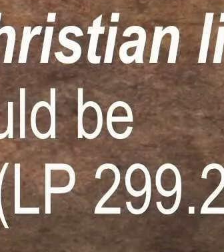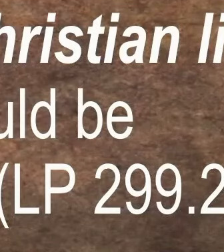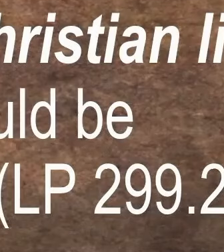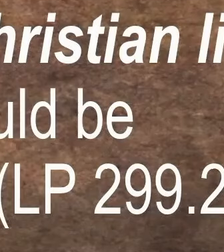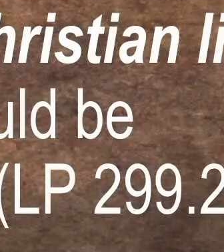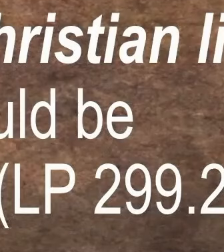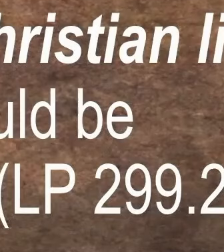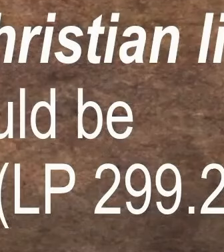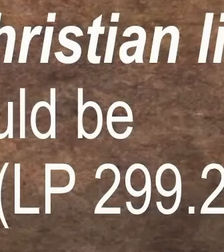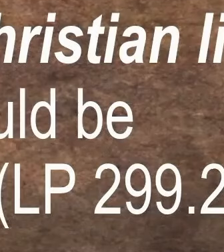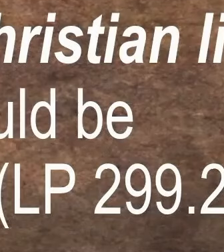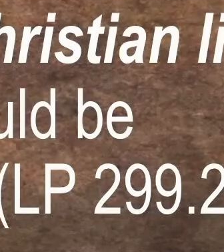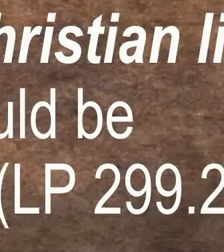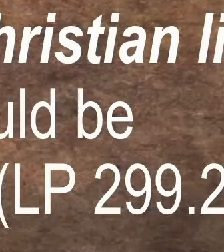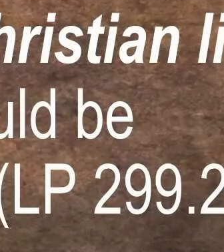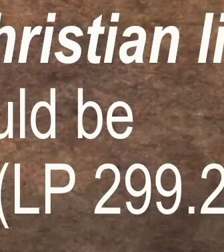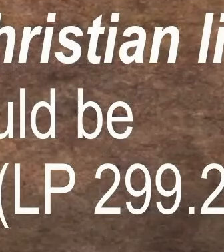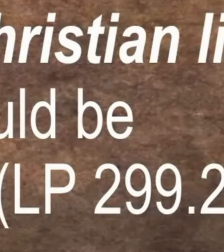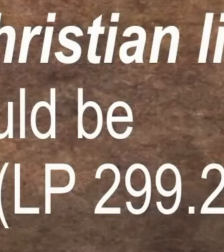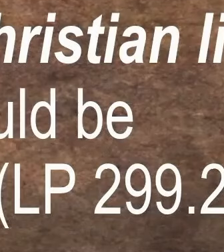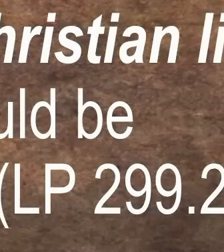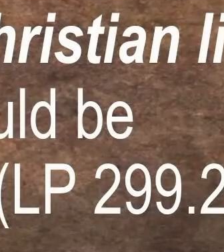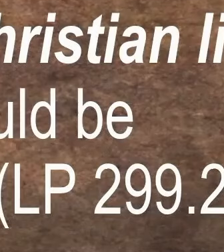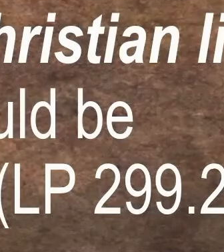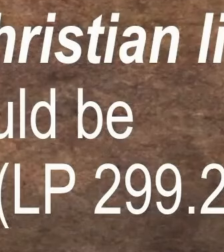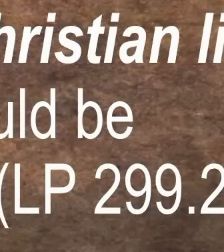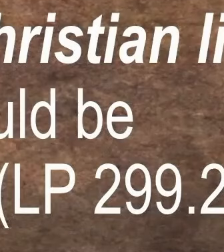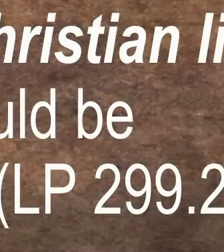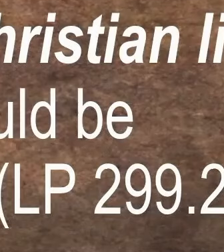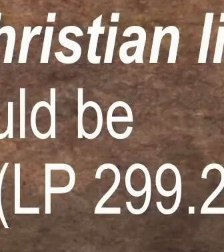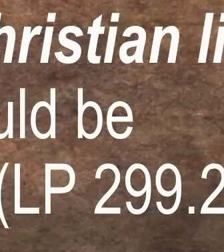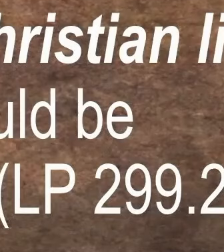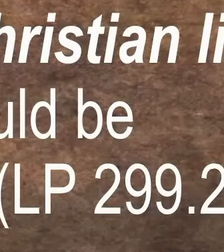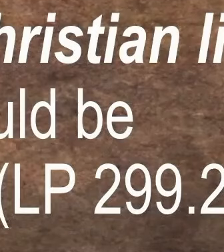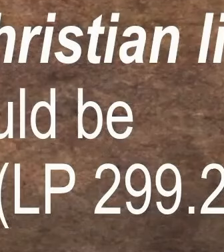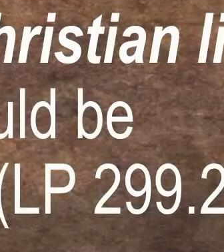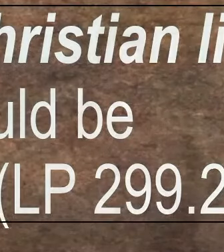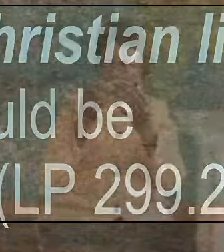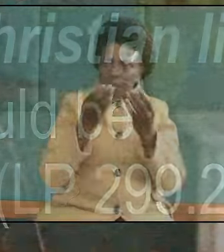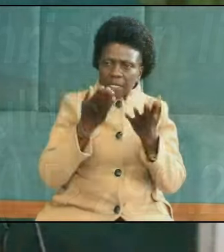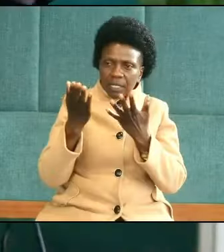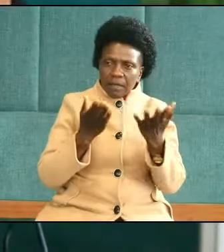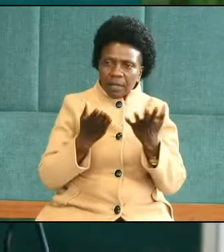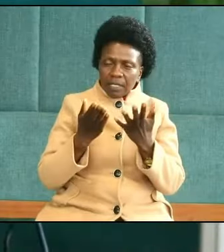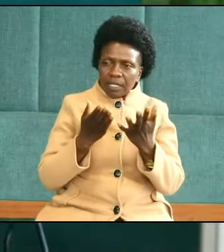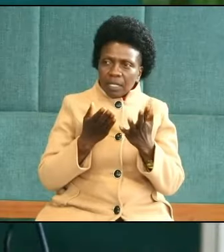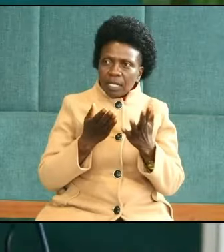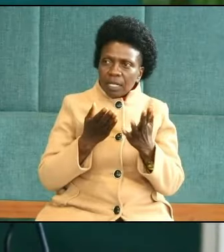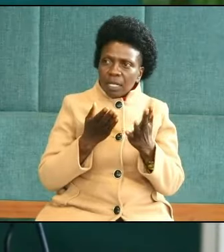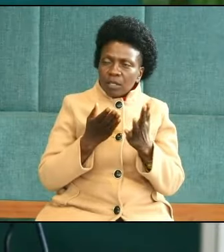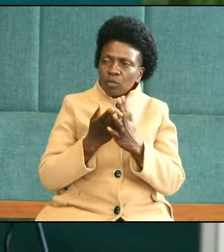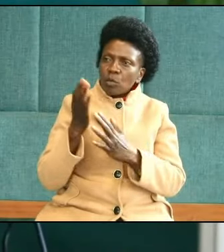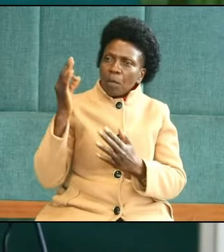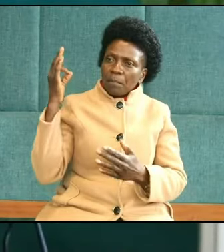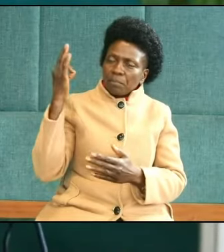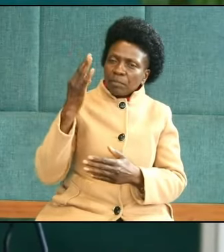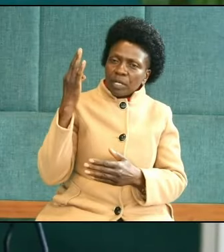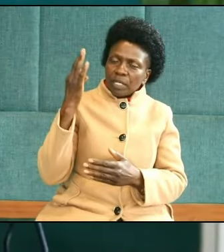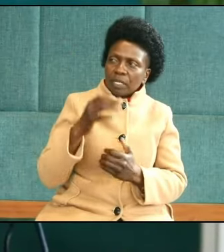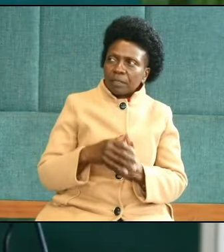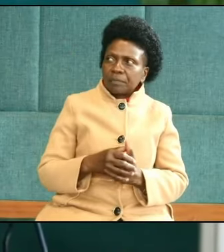grace, accomplish more than could be accomplished by many sermons by pastors or preachers or